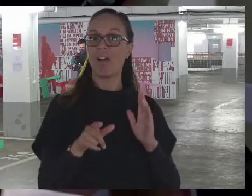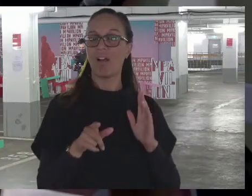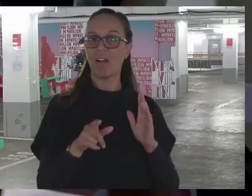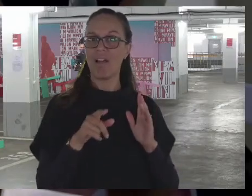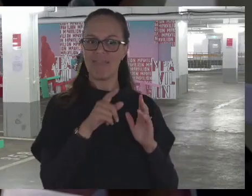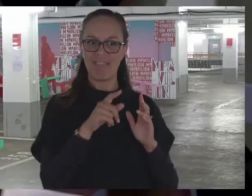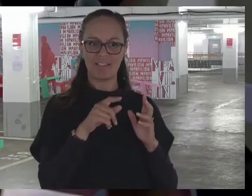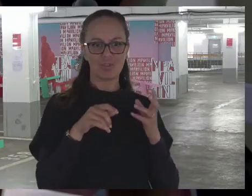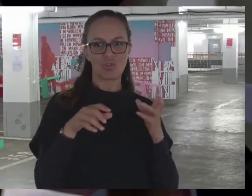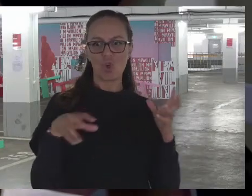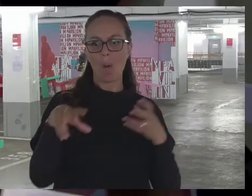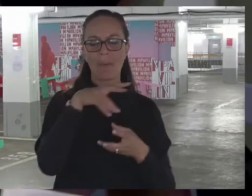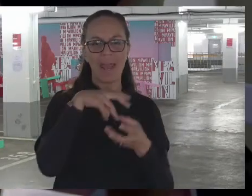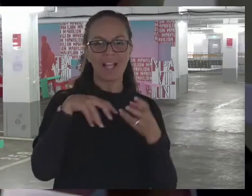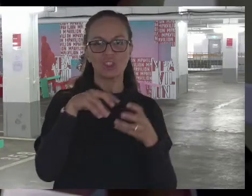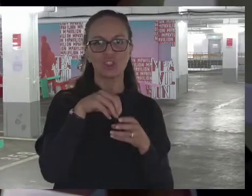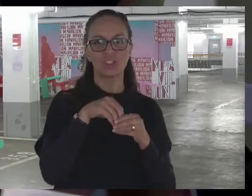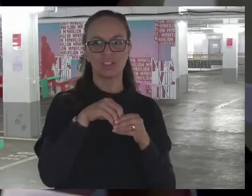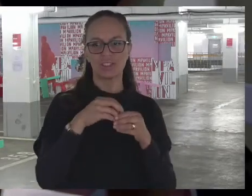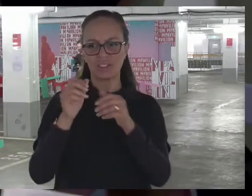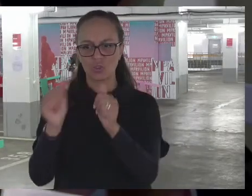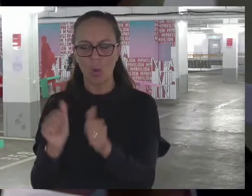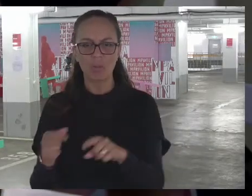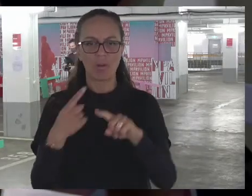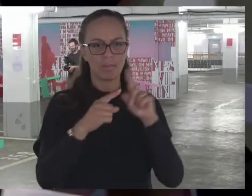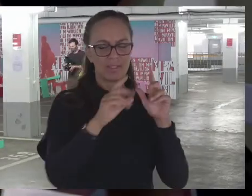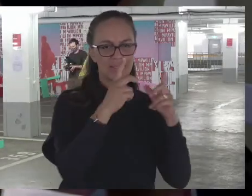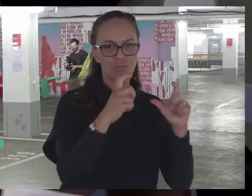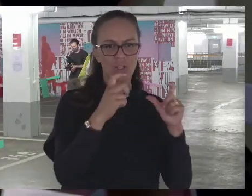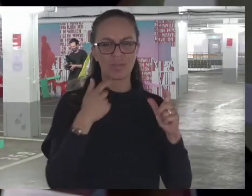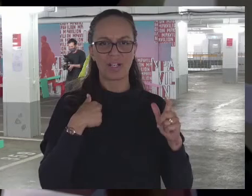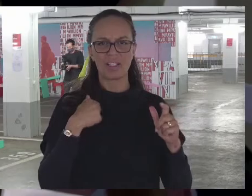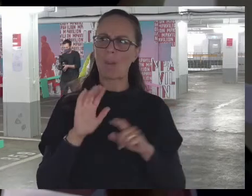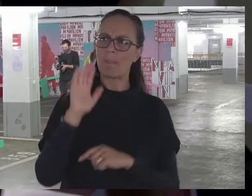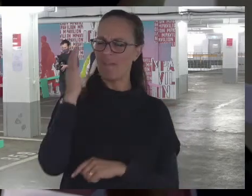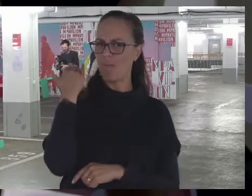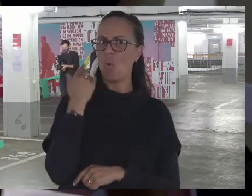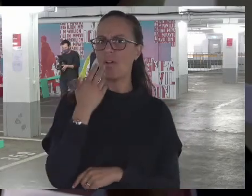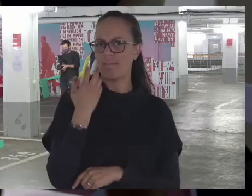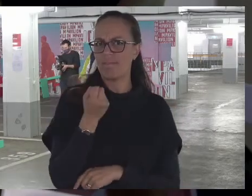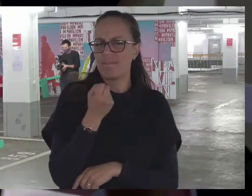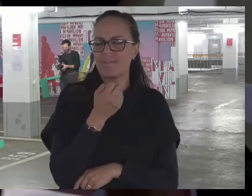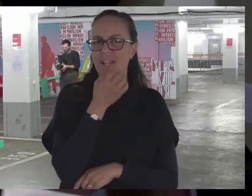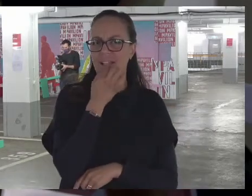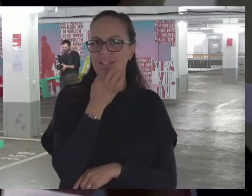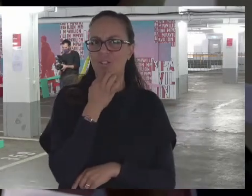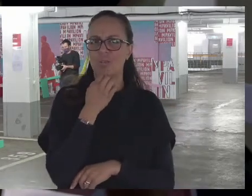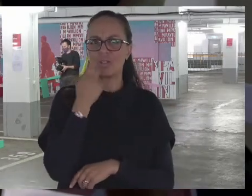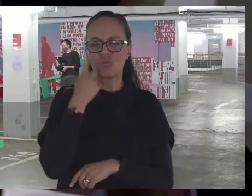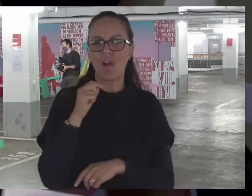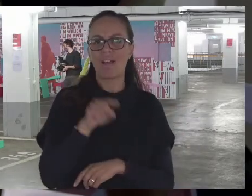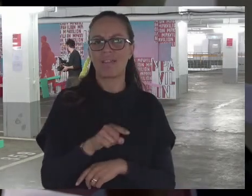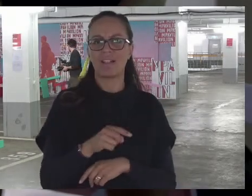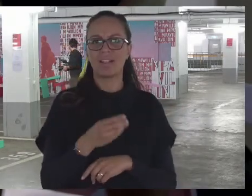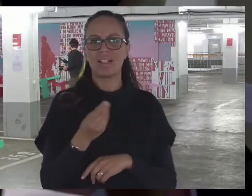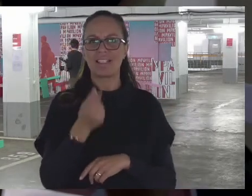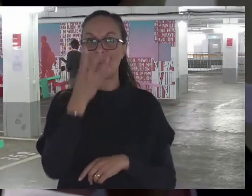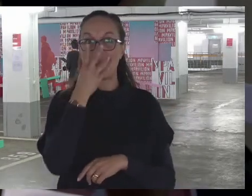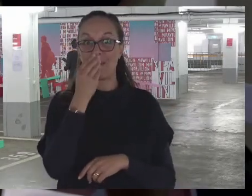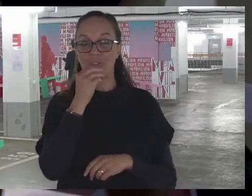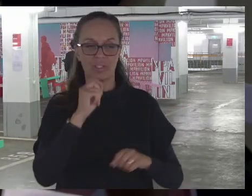I've explored that in sort of some earlier pieces where I've used kind of slashed up images and